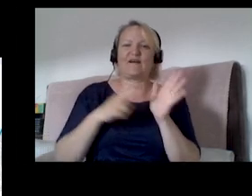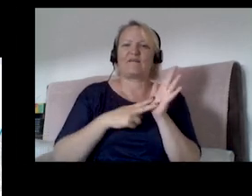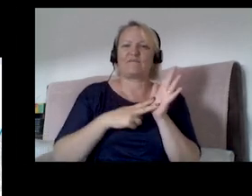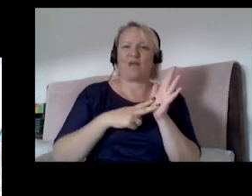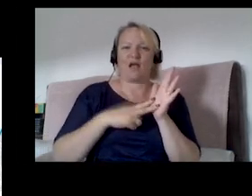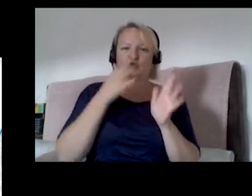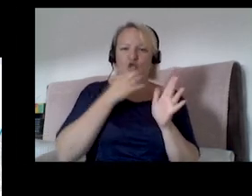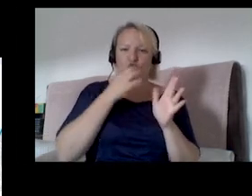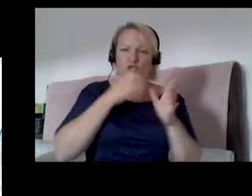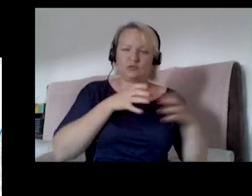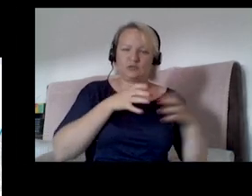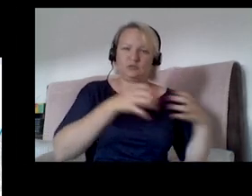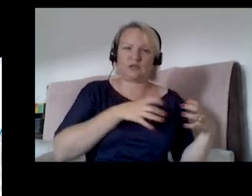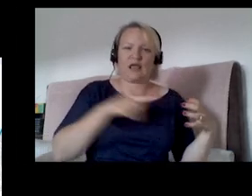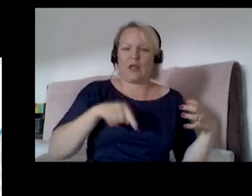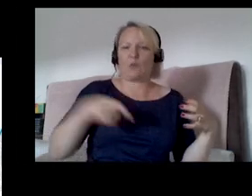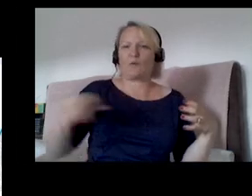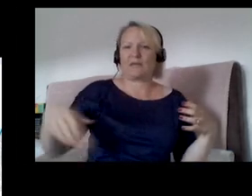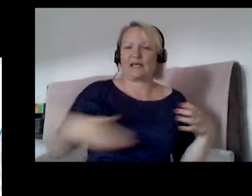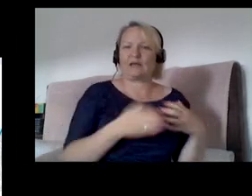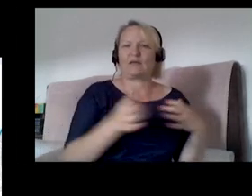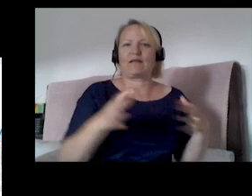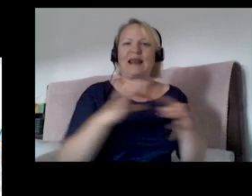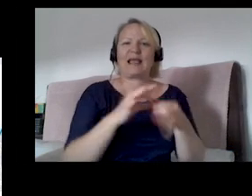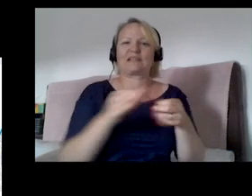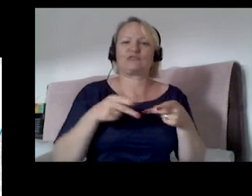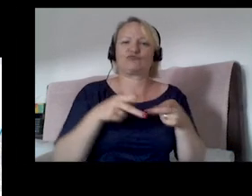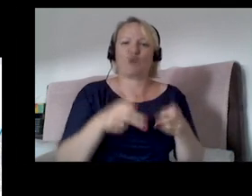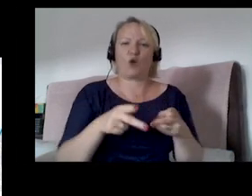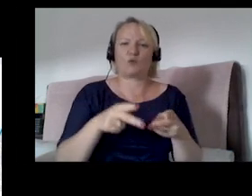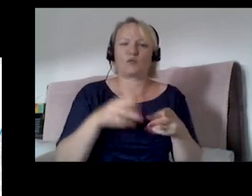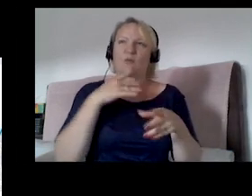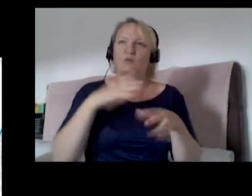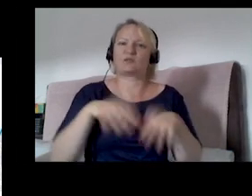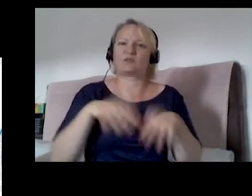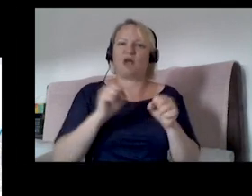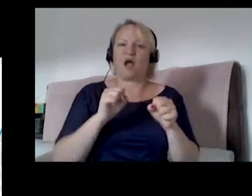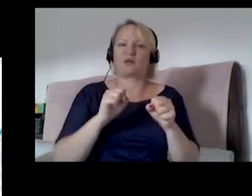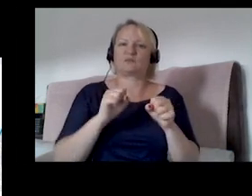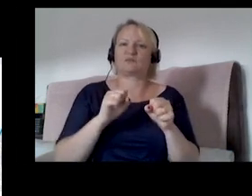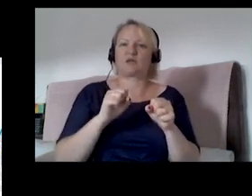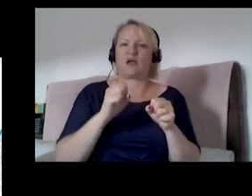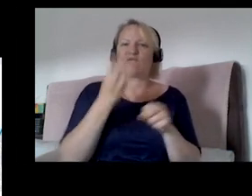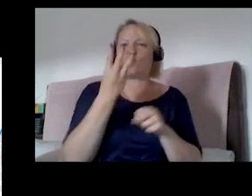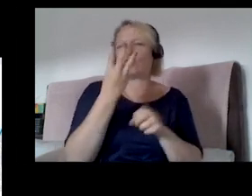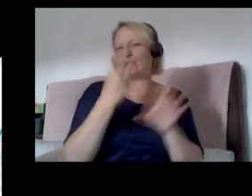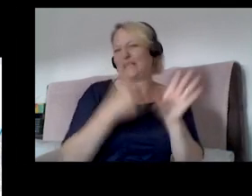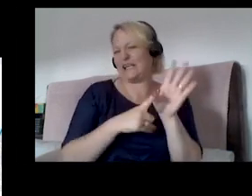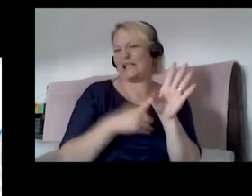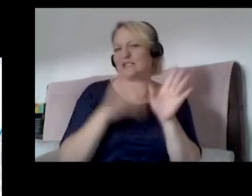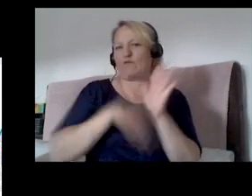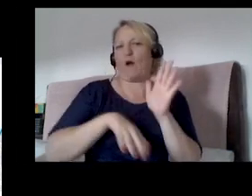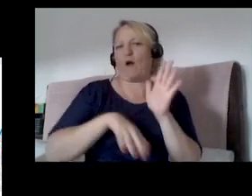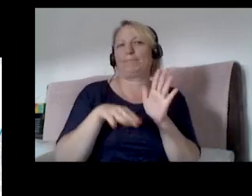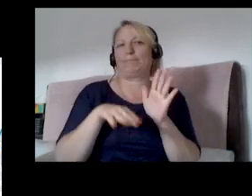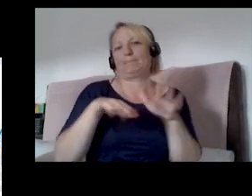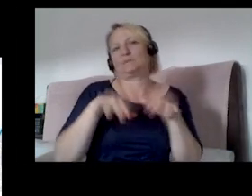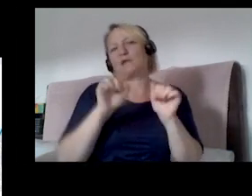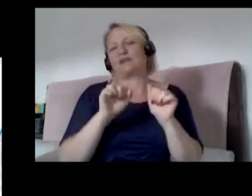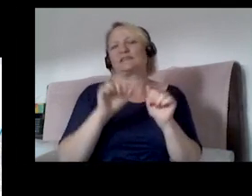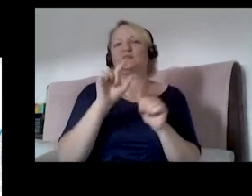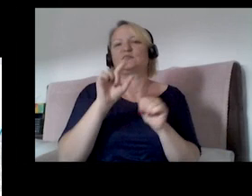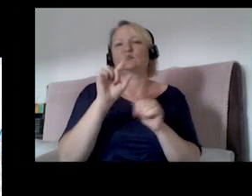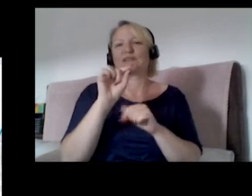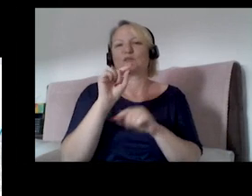Viaduct and on connecting roads. It would be in place for approximately 3 years from